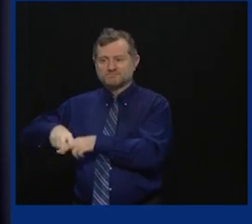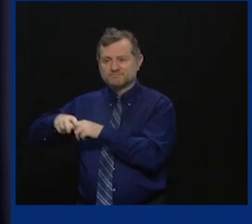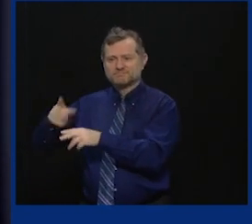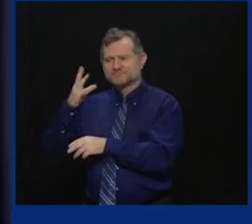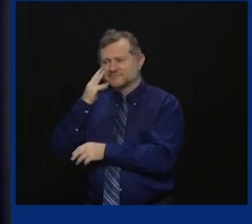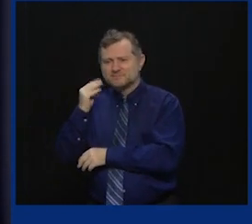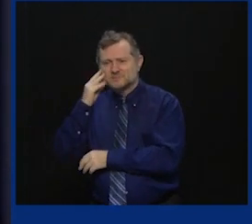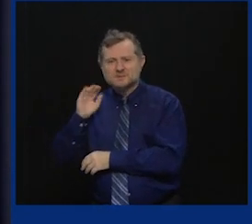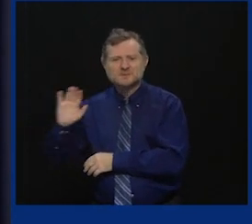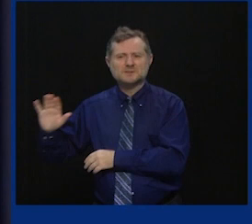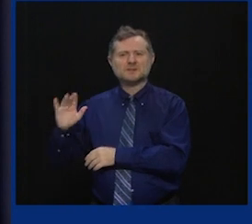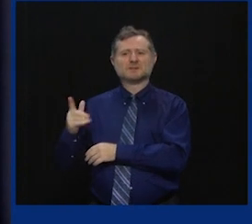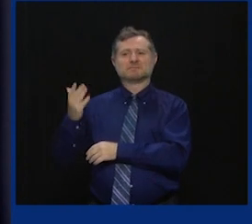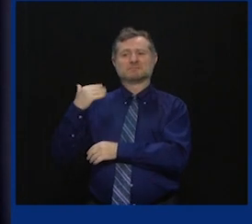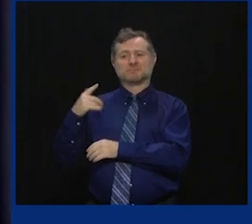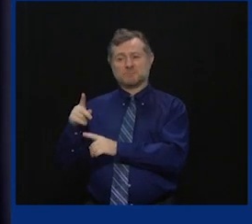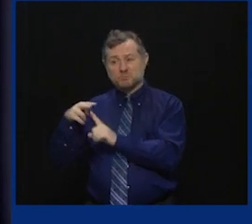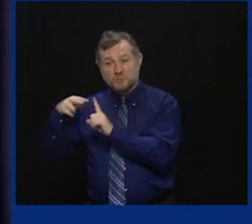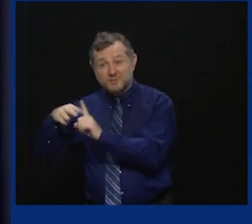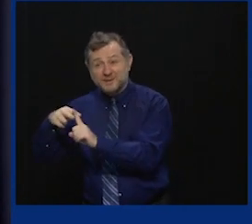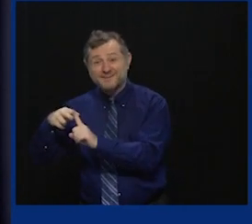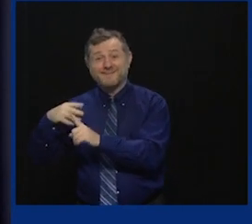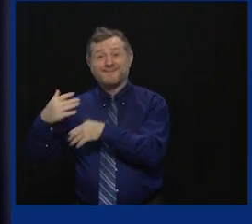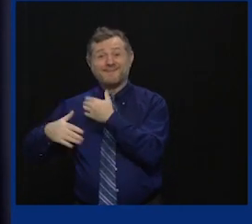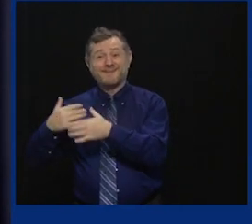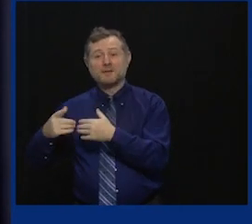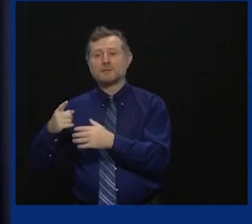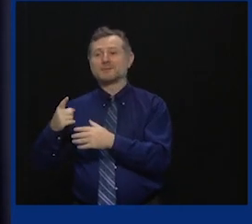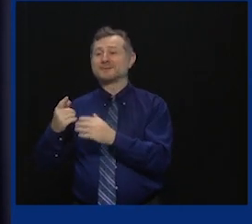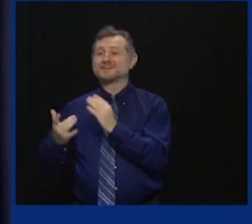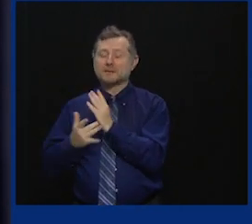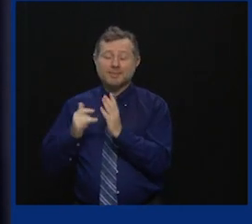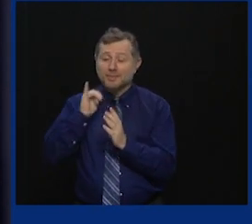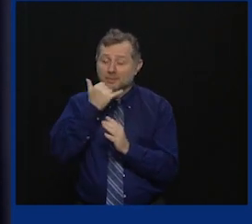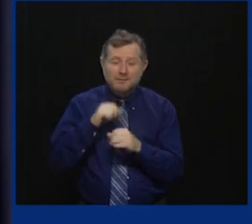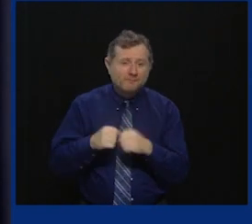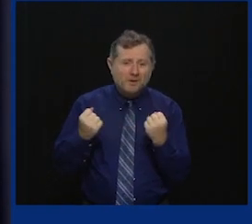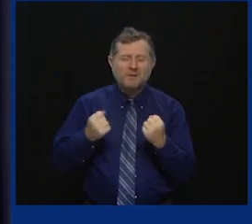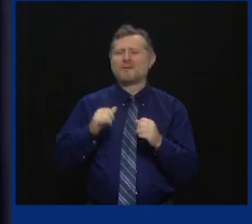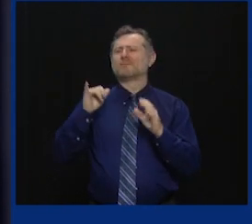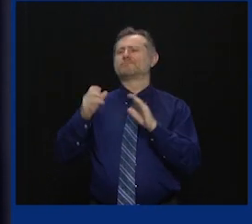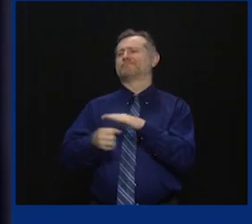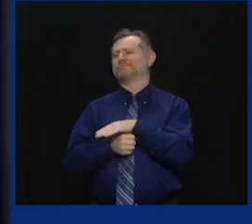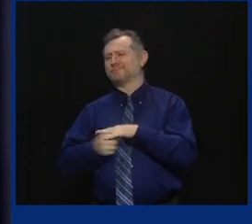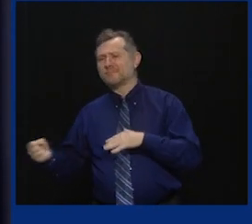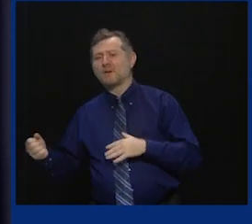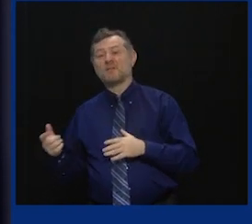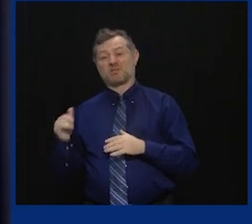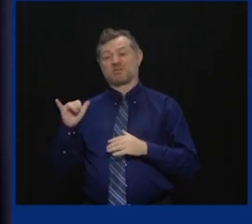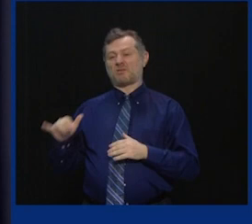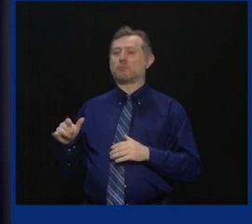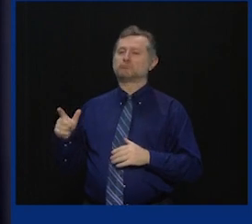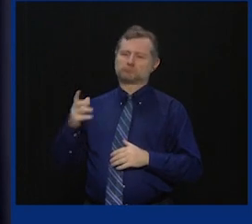faced technical violations in the past. That's an incredible